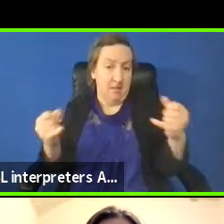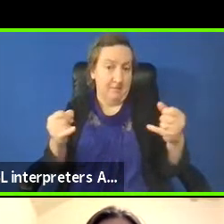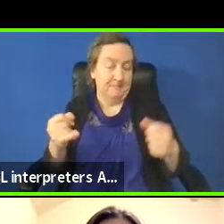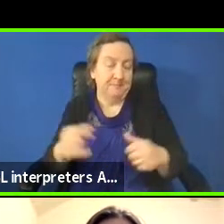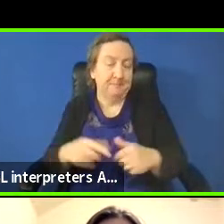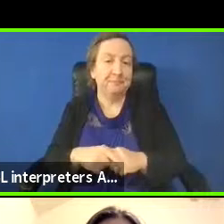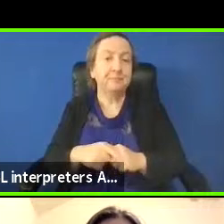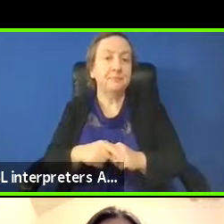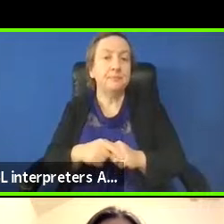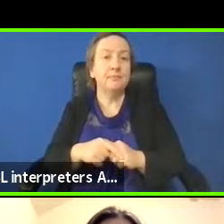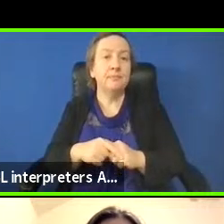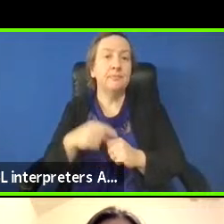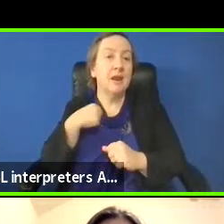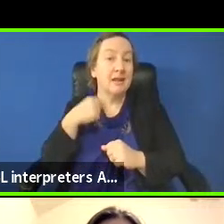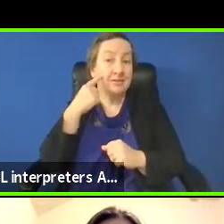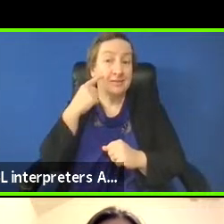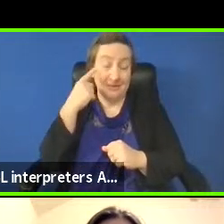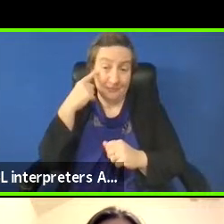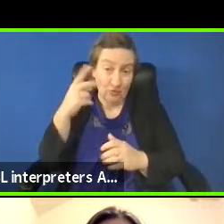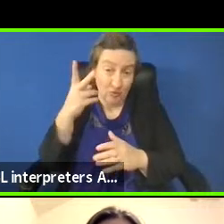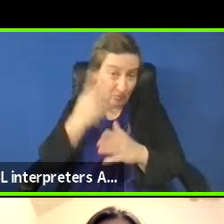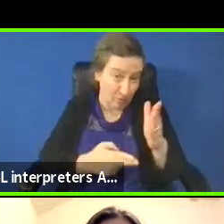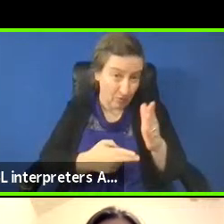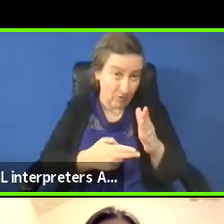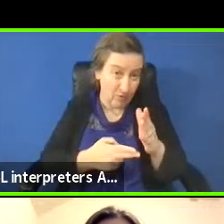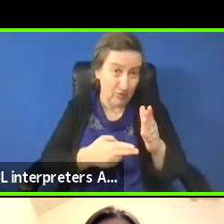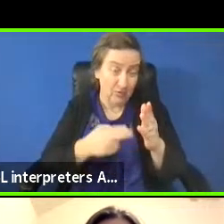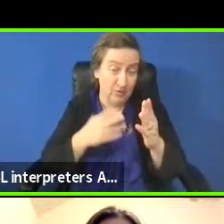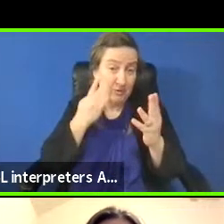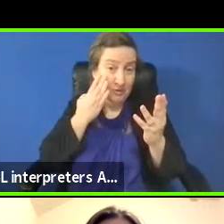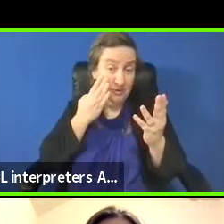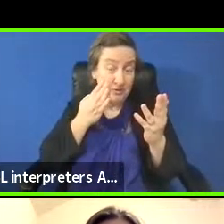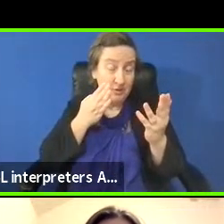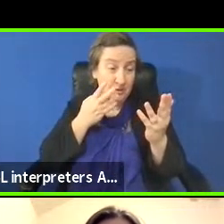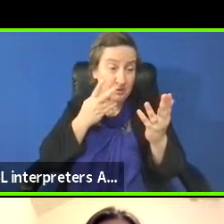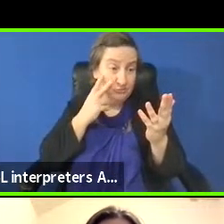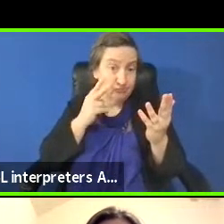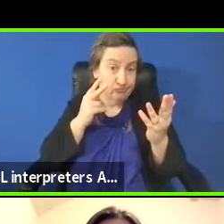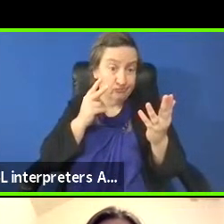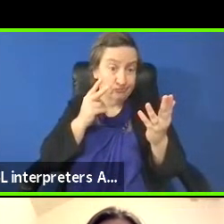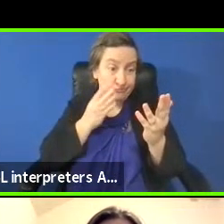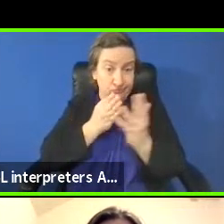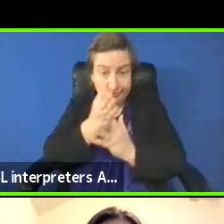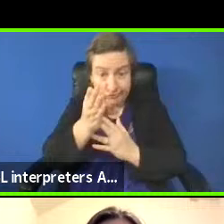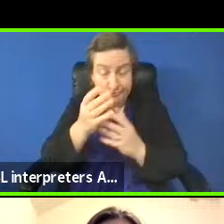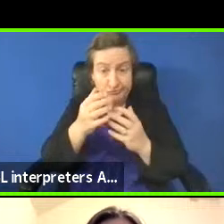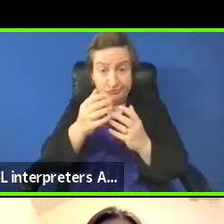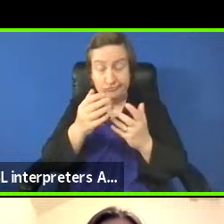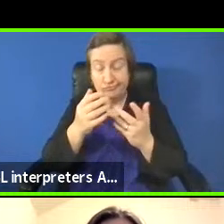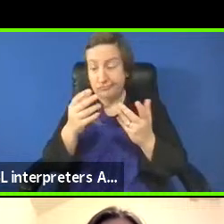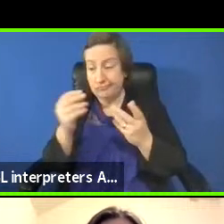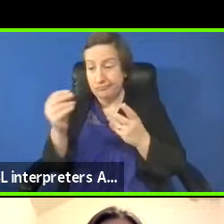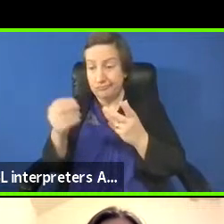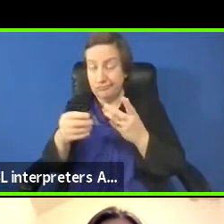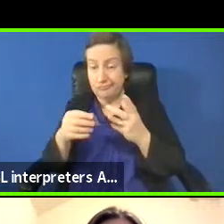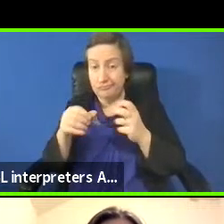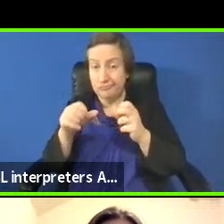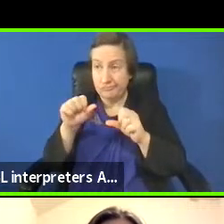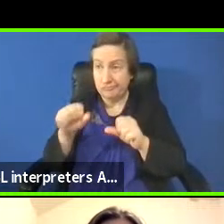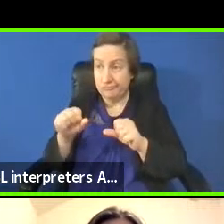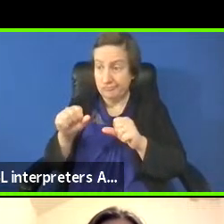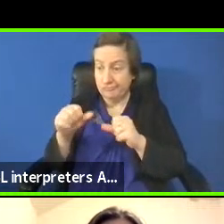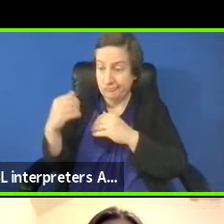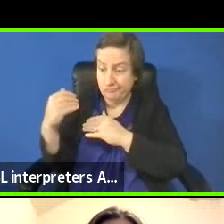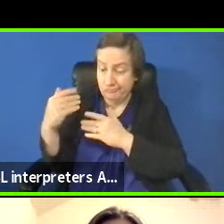think, for both transparency and accountability, I think it would be great to